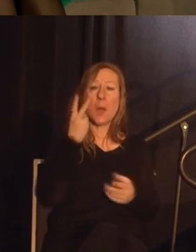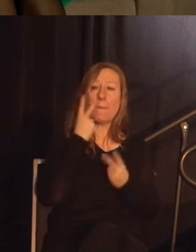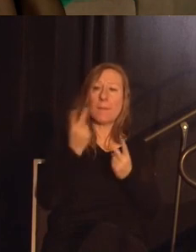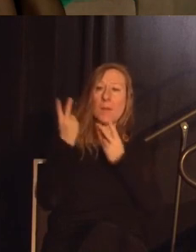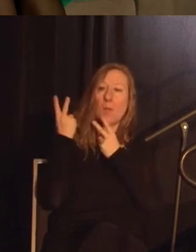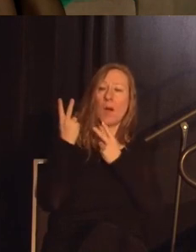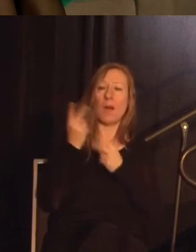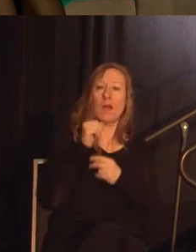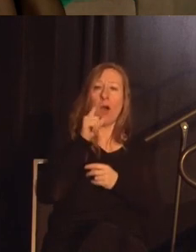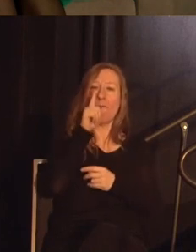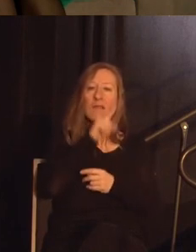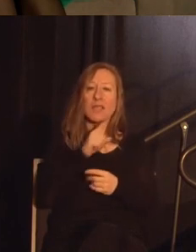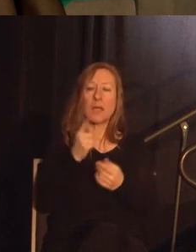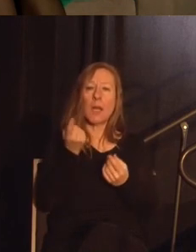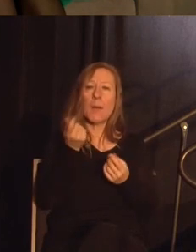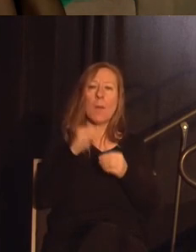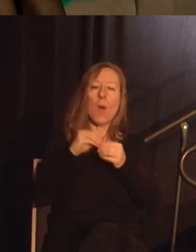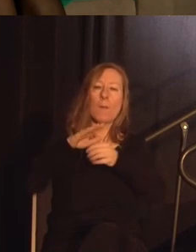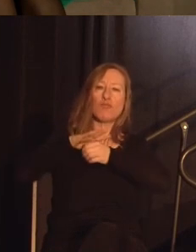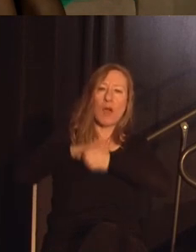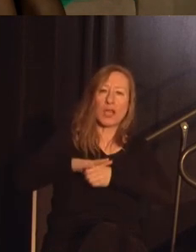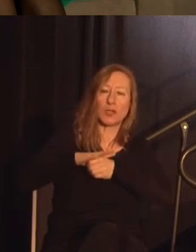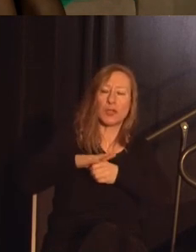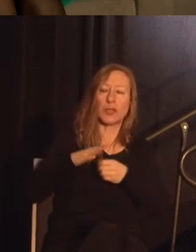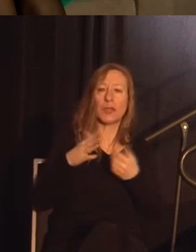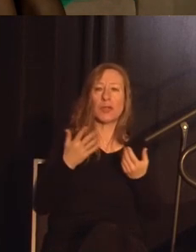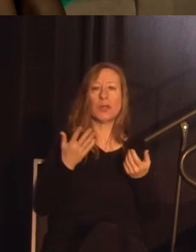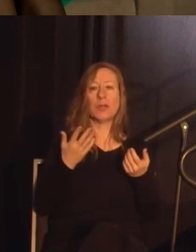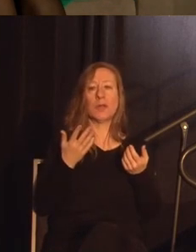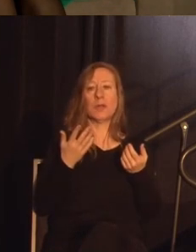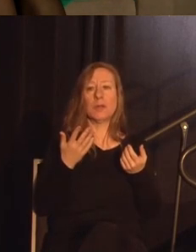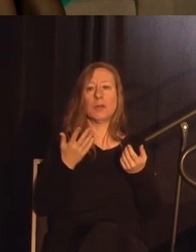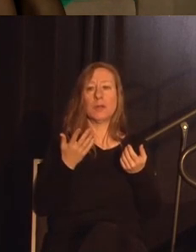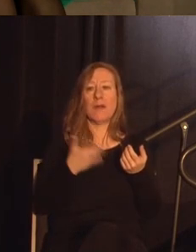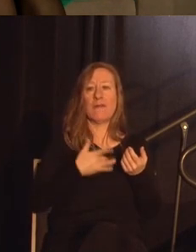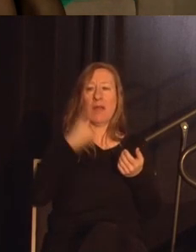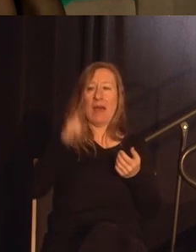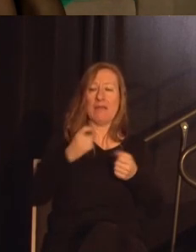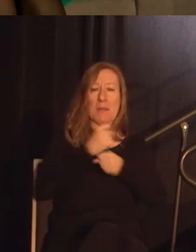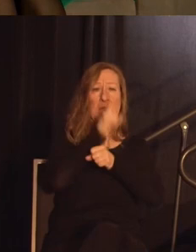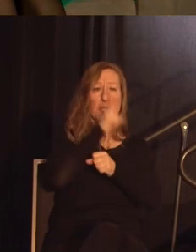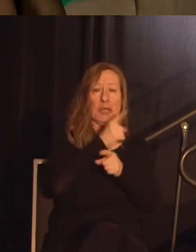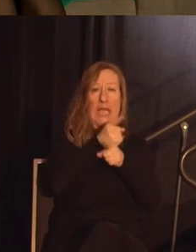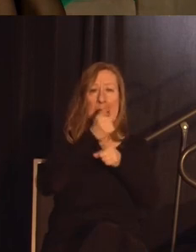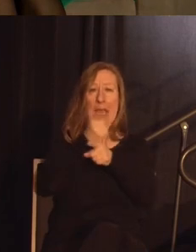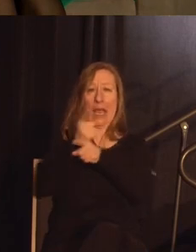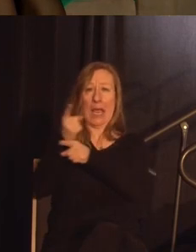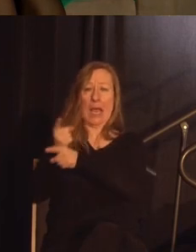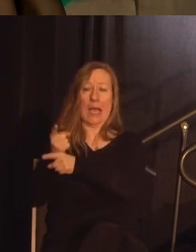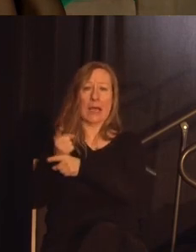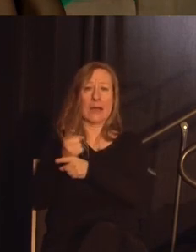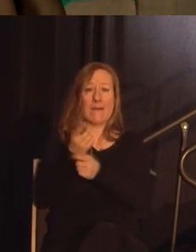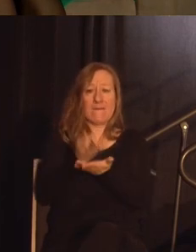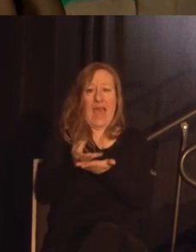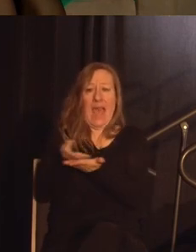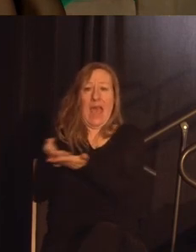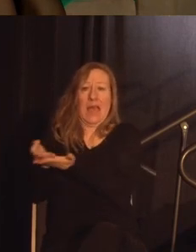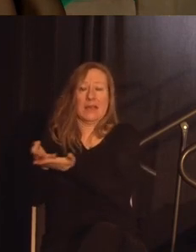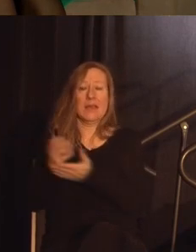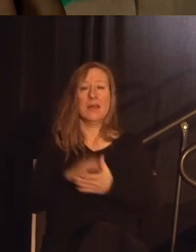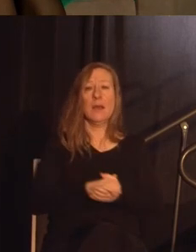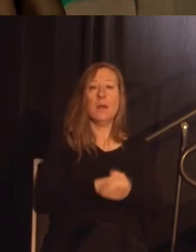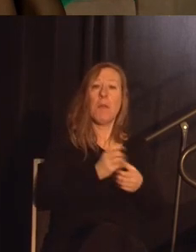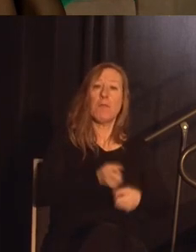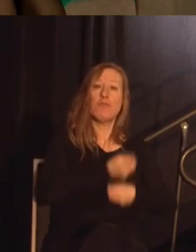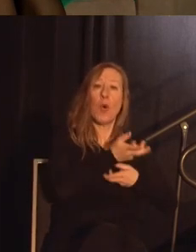or nonfiction, there was a bit more pressure, obviously, in terms of like making sure this was all adding up factually. So in